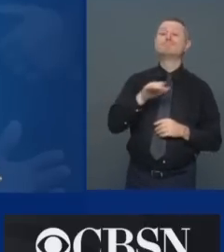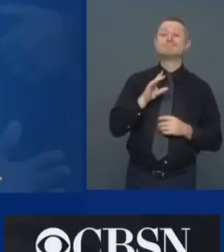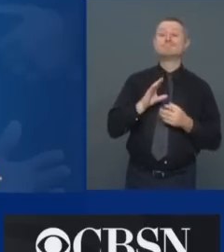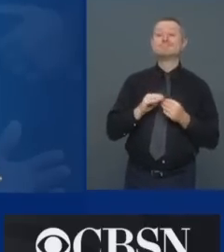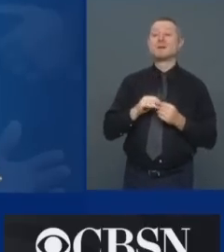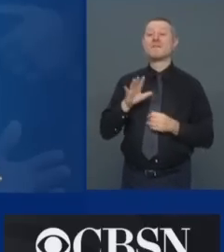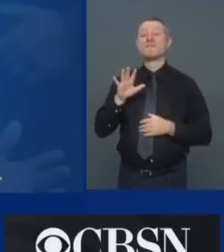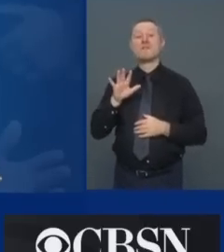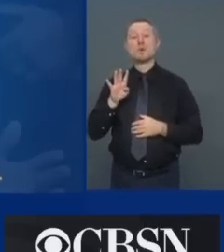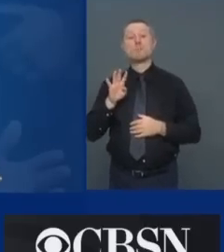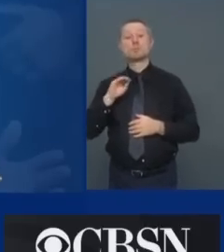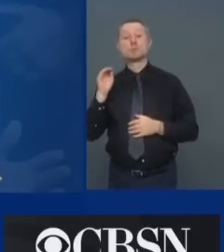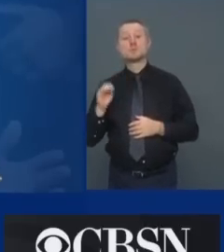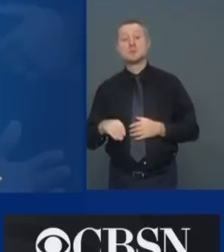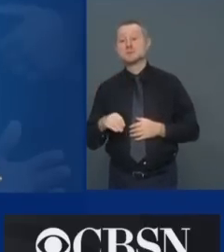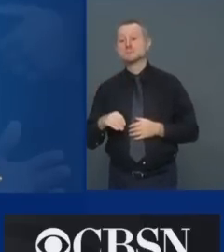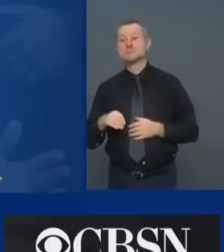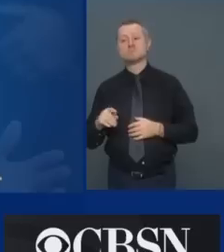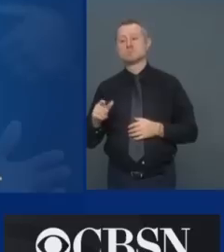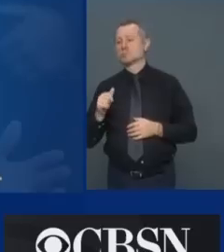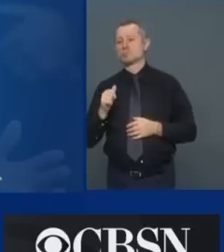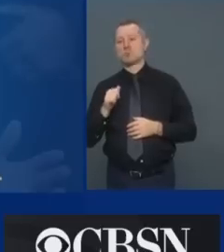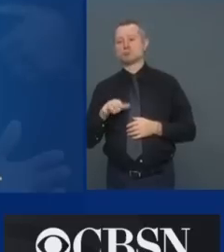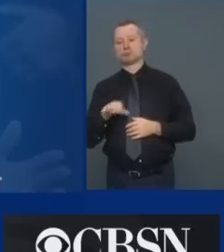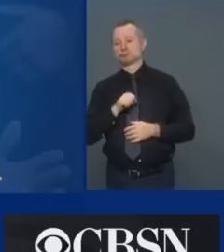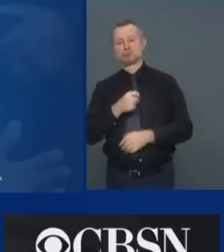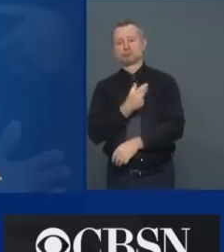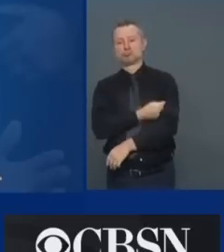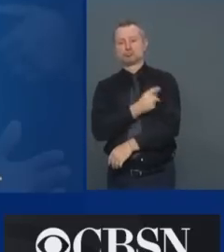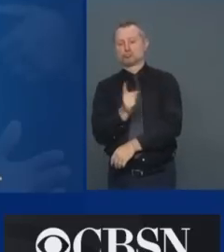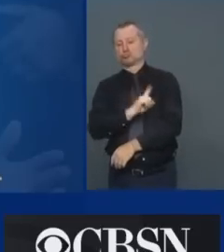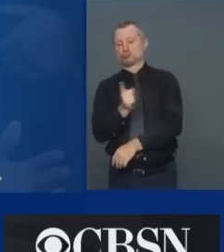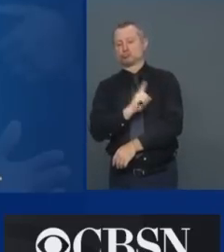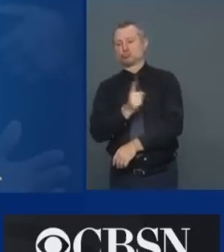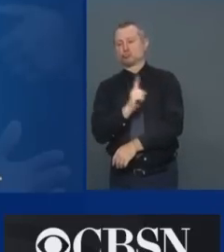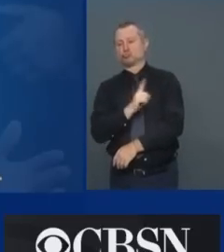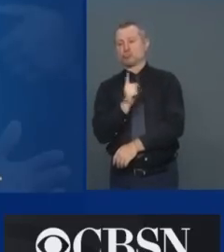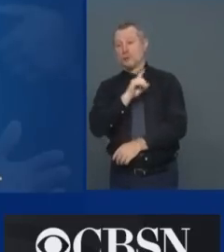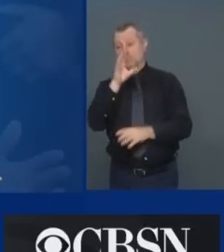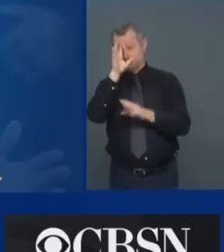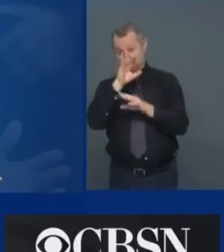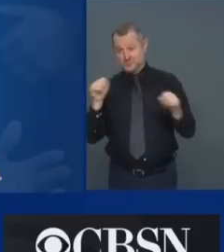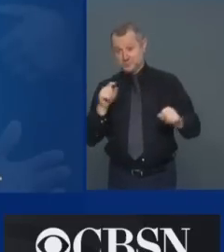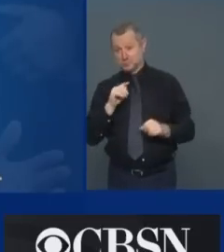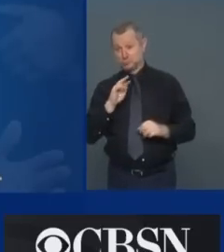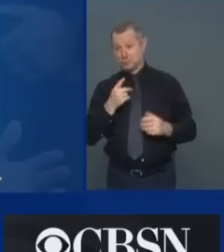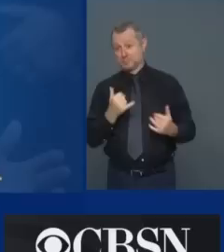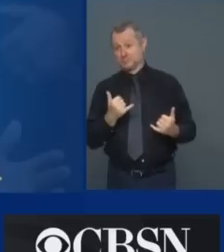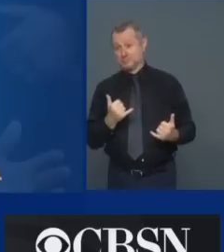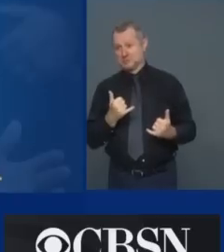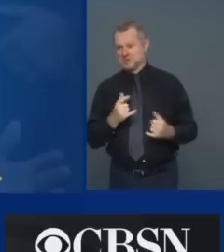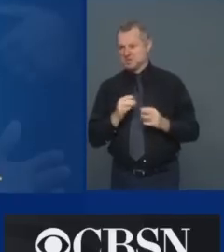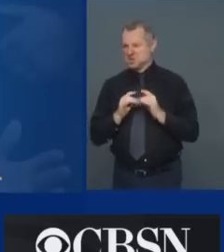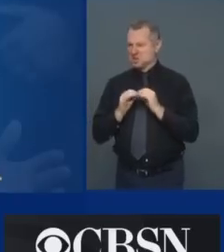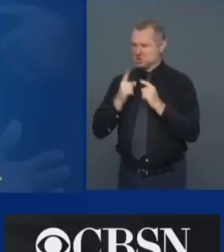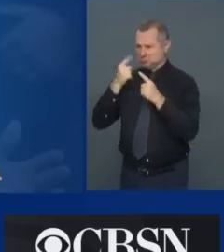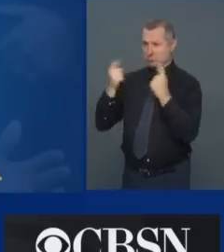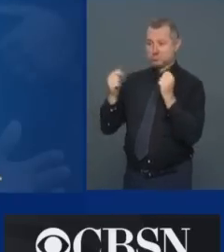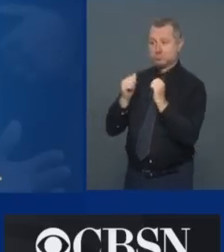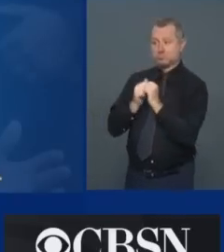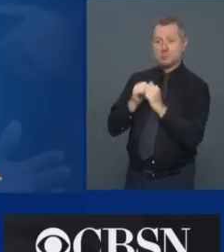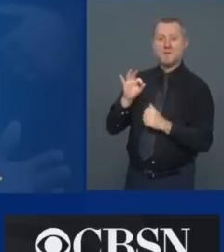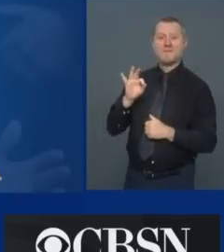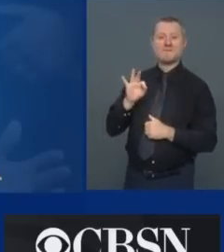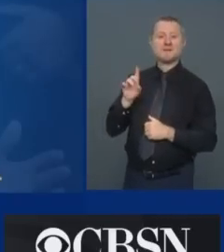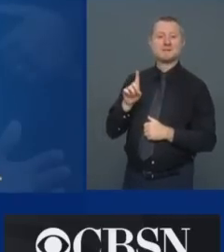take the vaccine yet. President is once again in a dispute with the FDA. FDA says